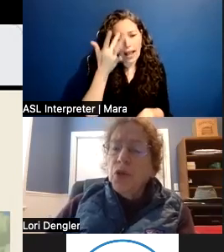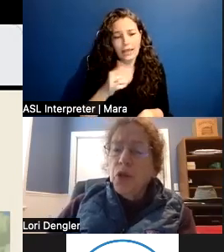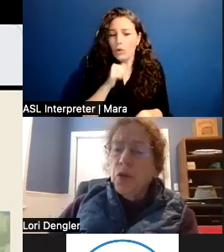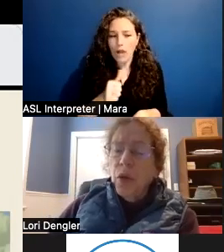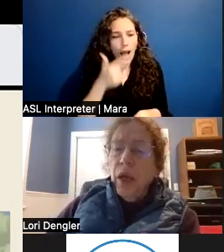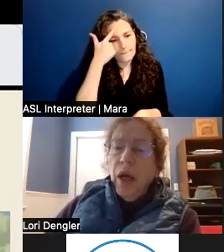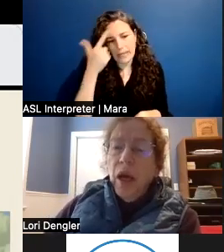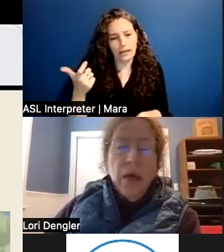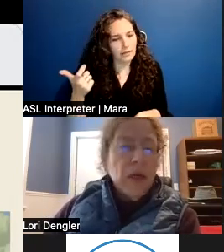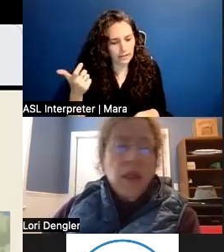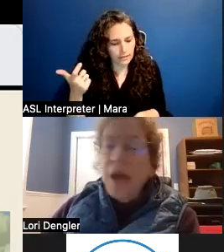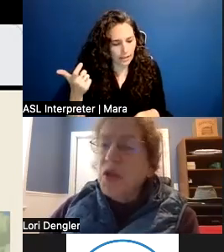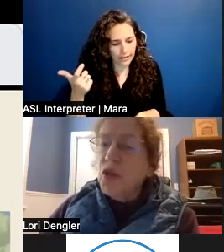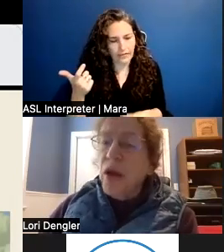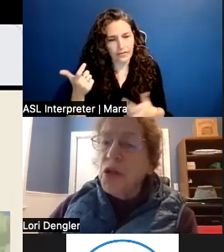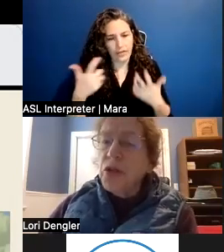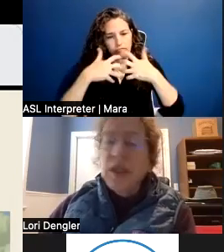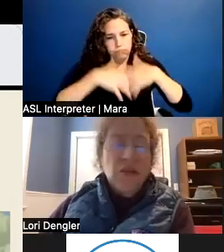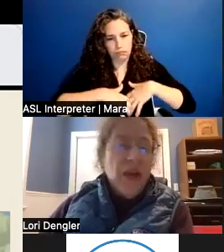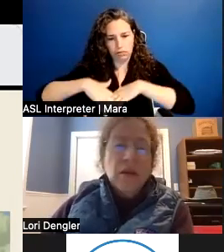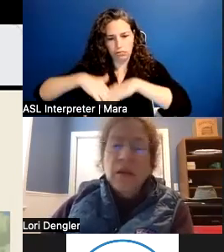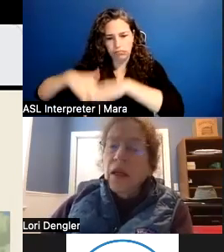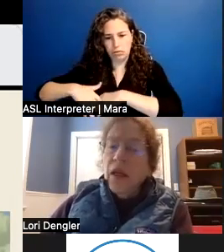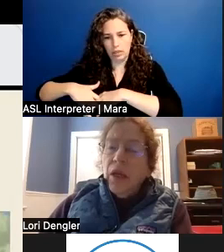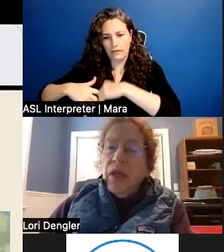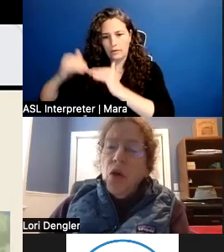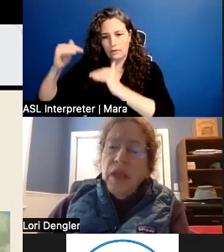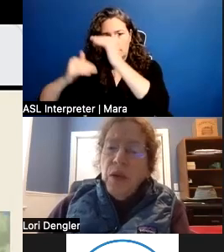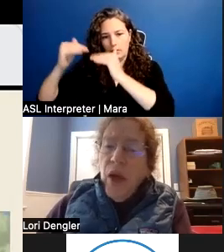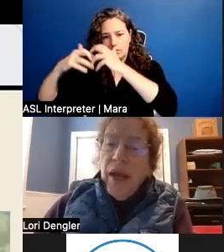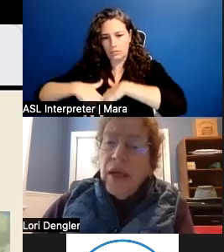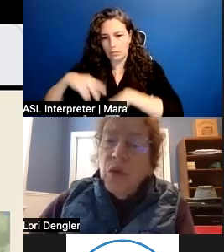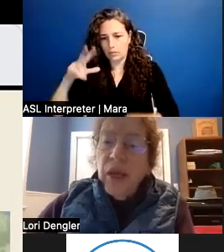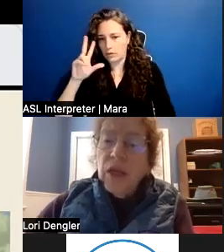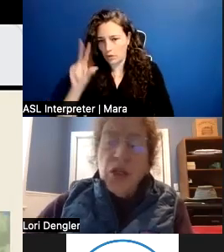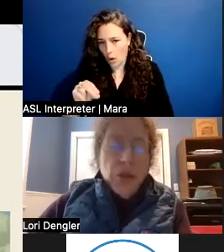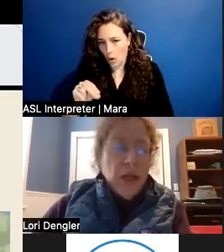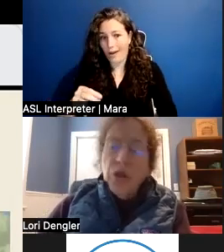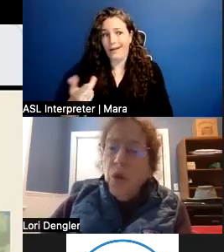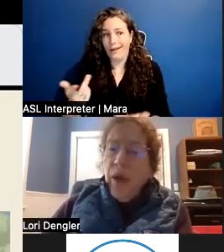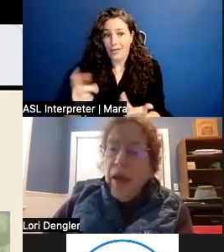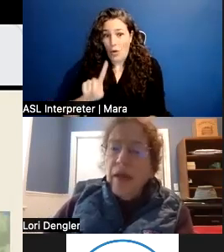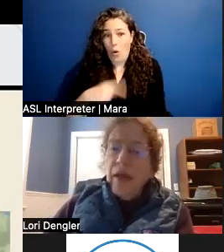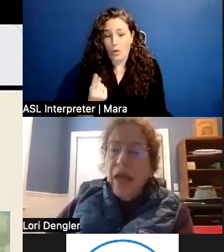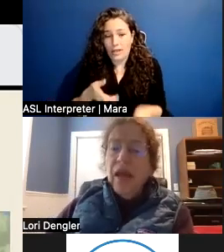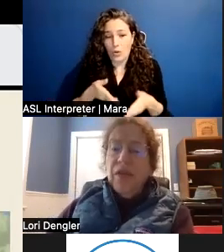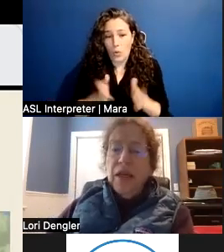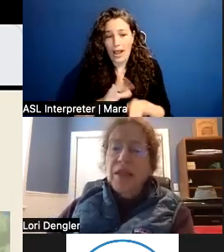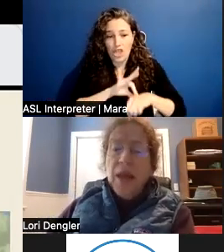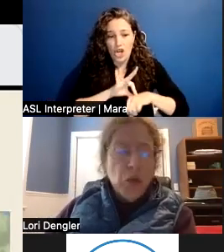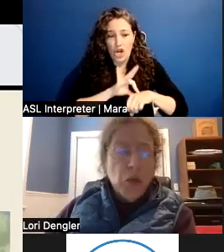due to the collapse of structures. In fact, the only way in which the earthquake may